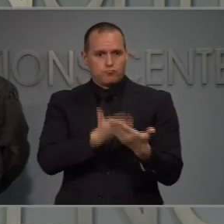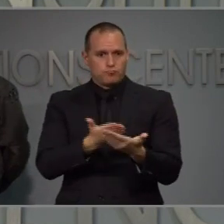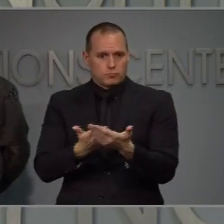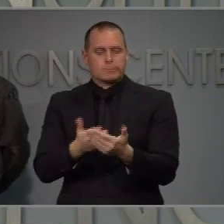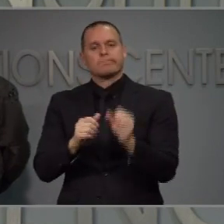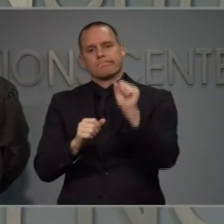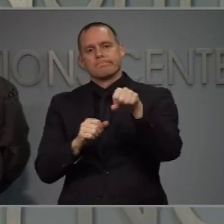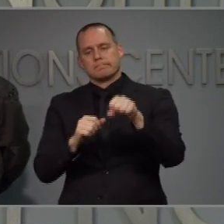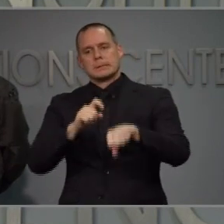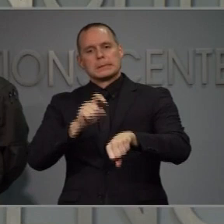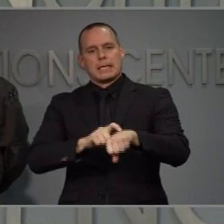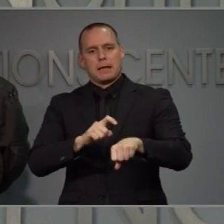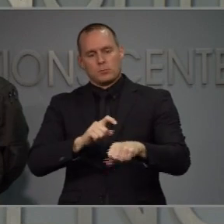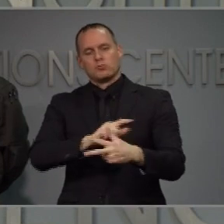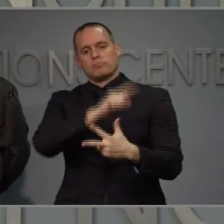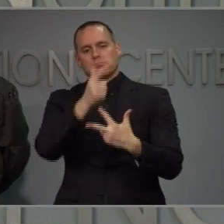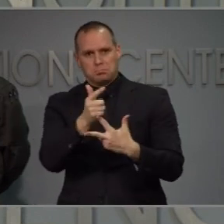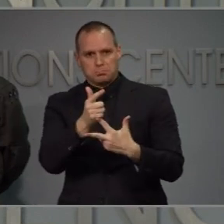that it is time to do so.